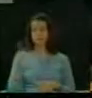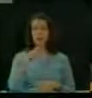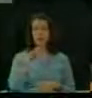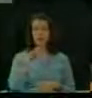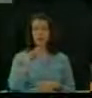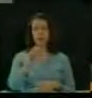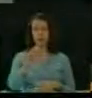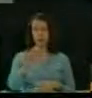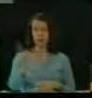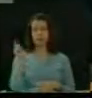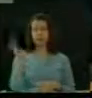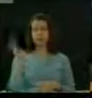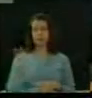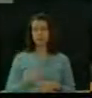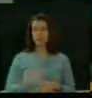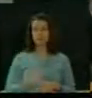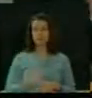Lambert.